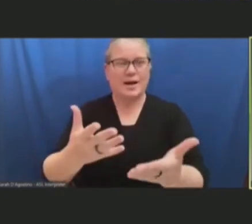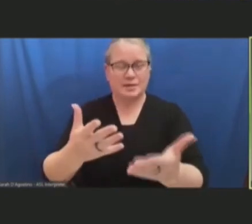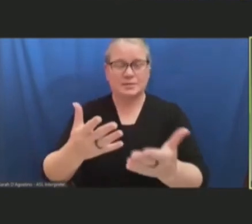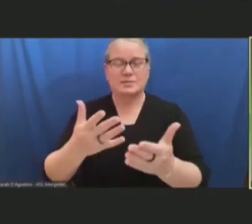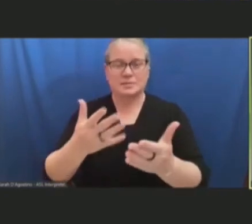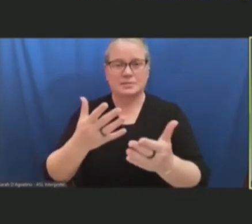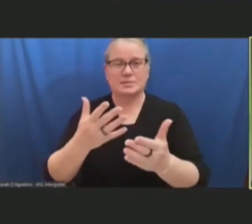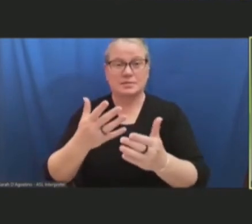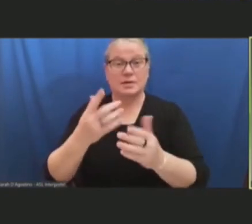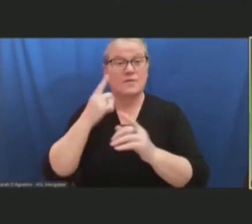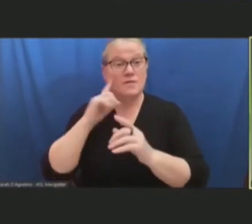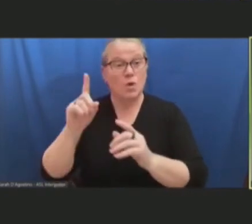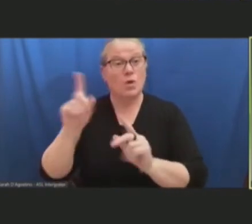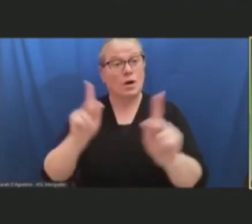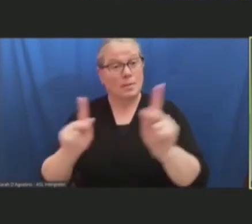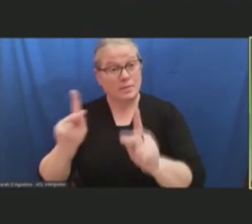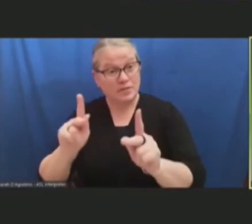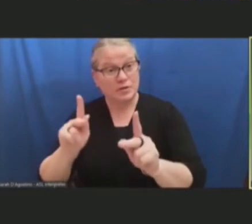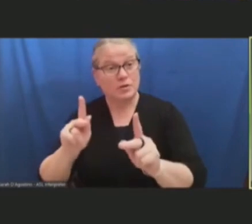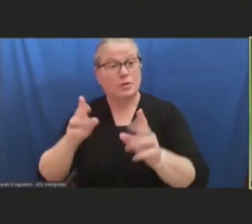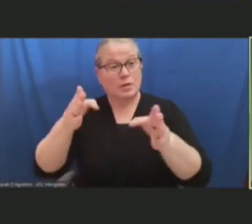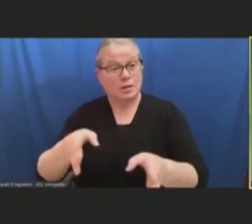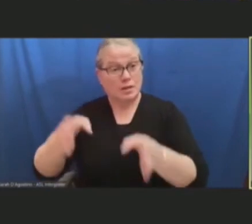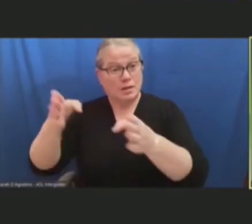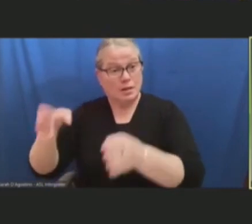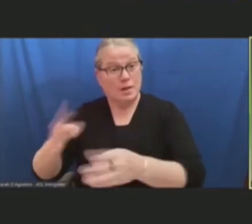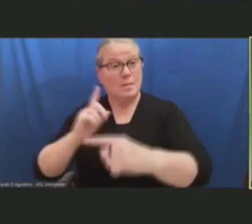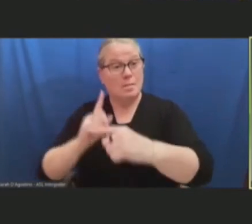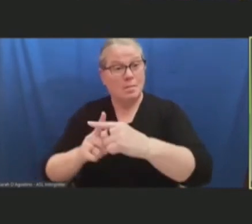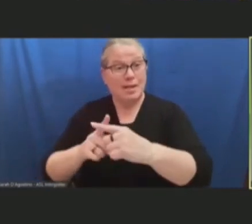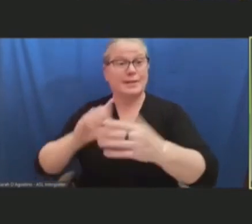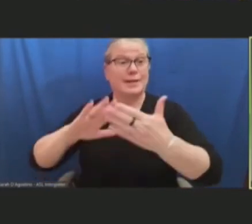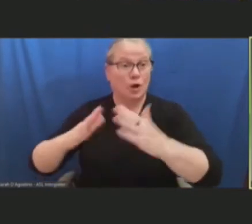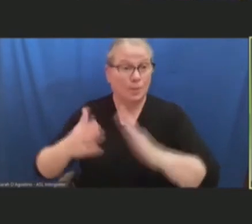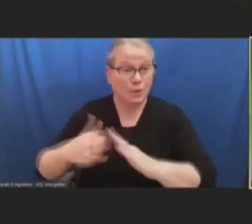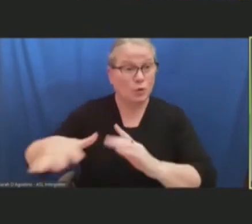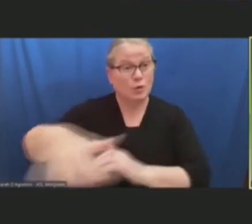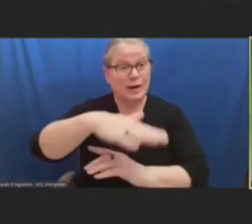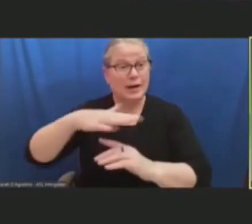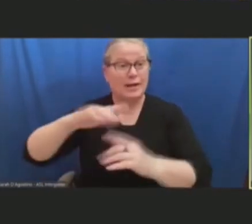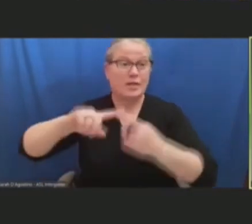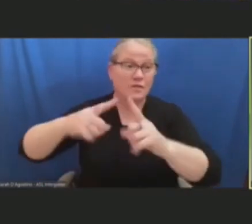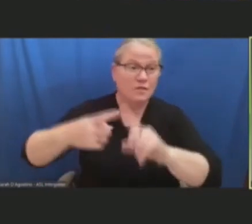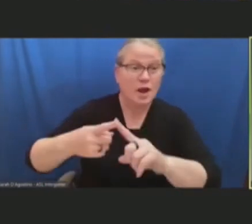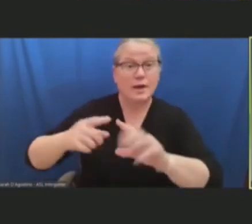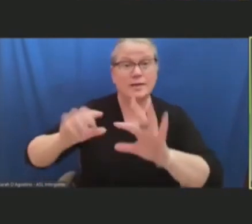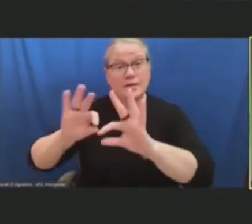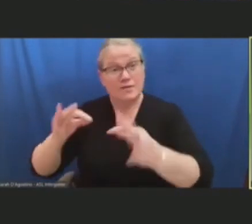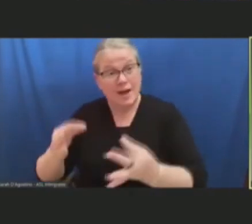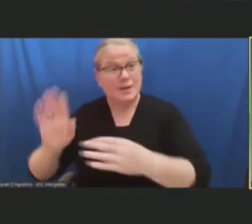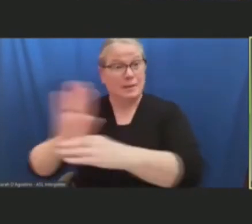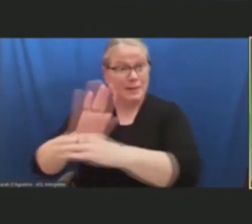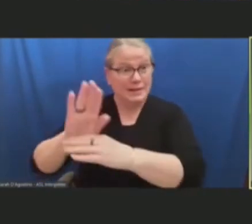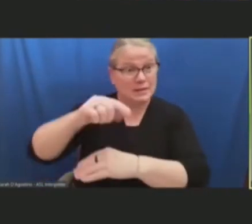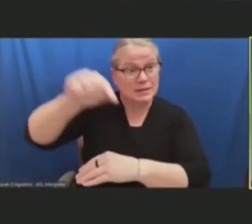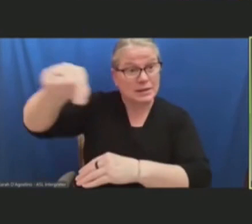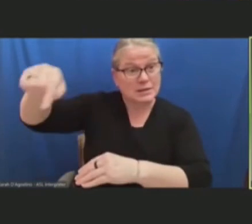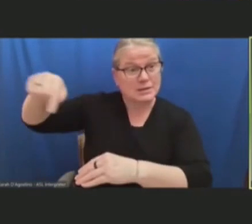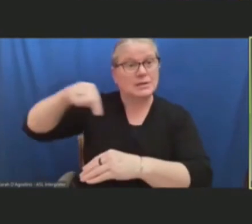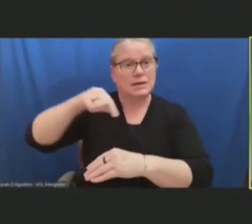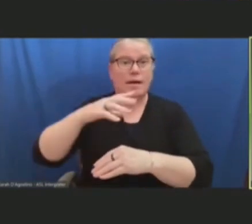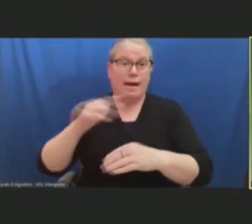again, the individual, but their surrounding communities, their friends, family, their surrounding businesses, and eventually the state of